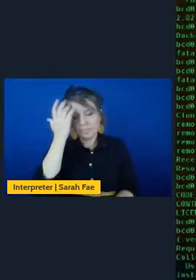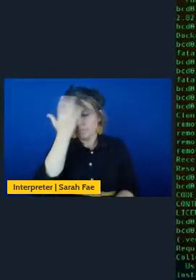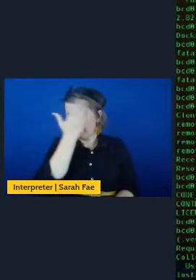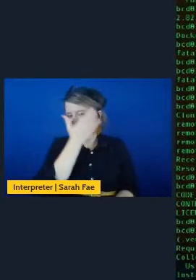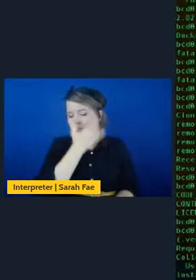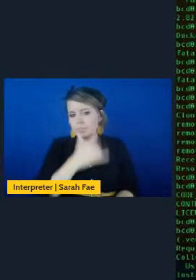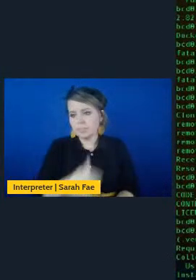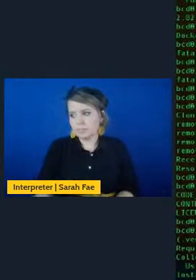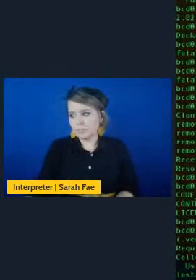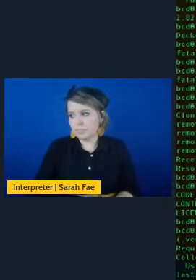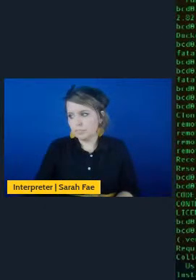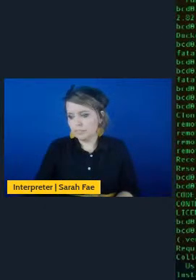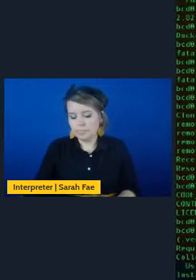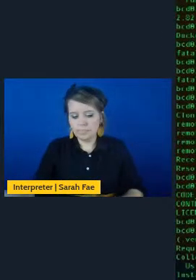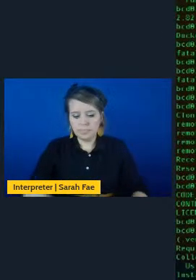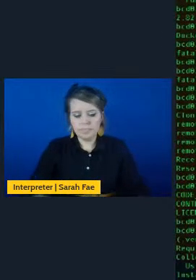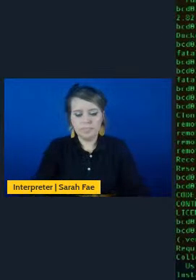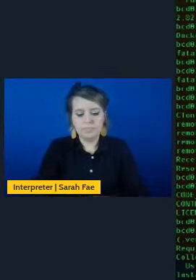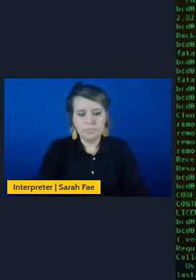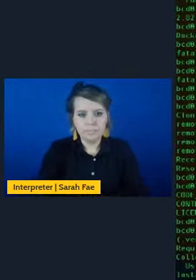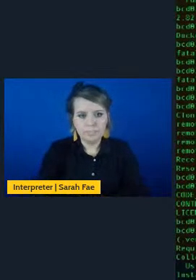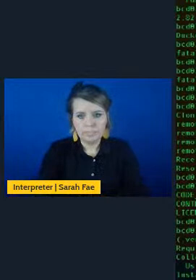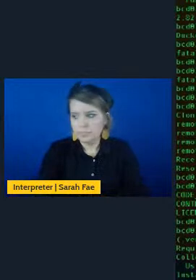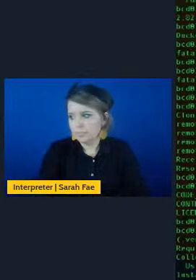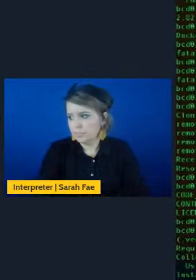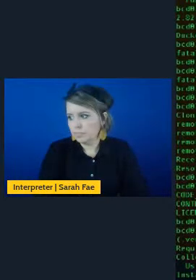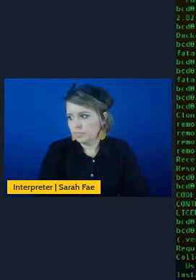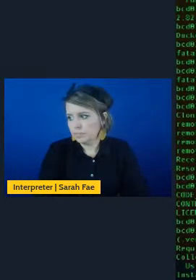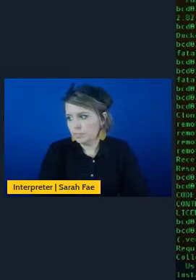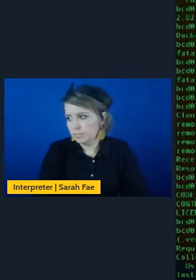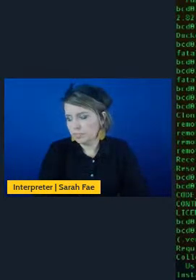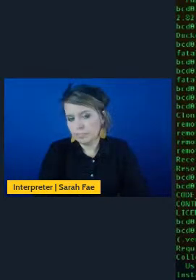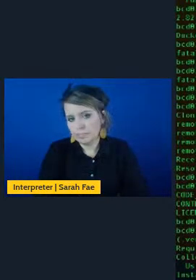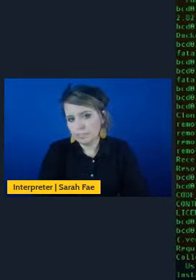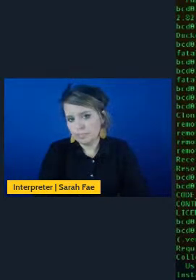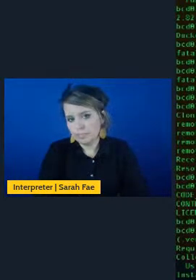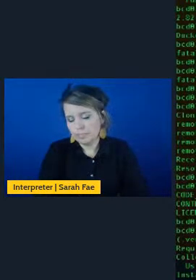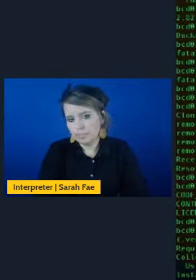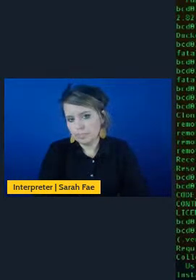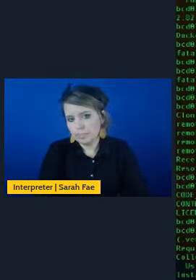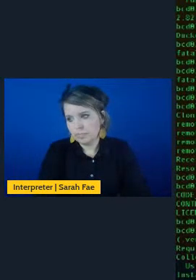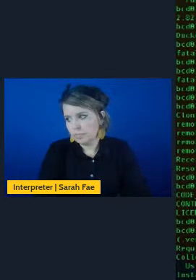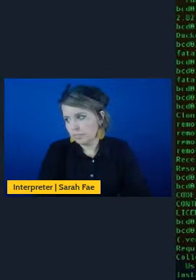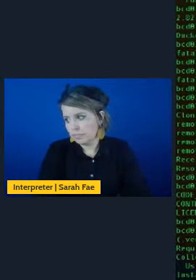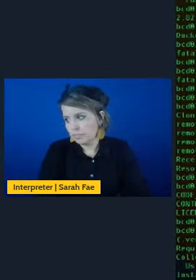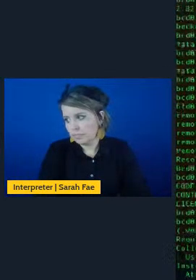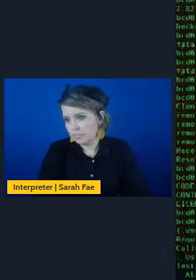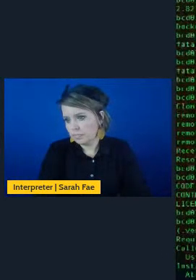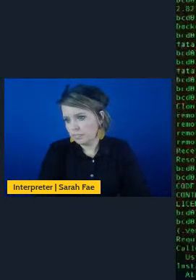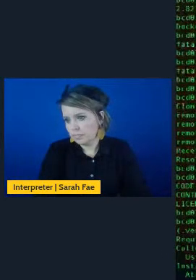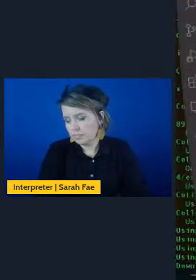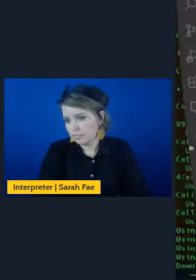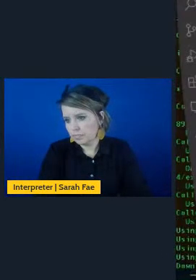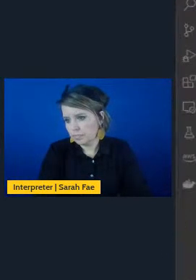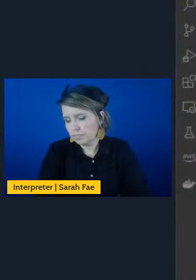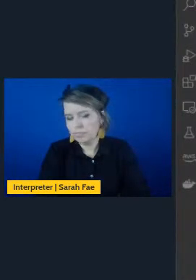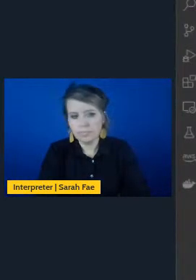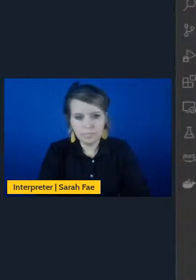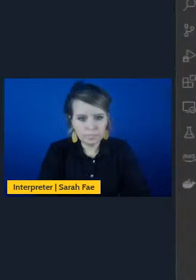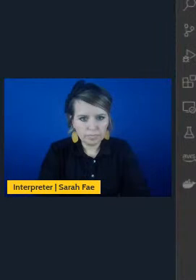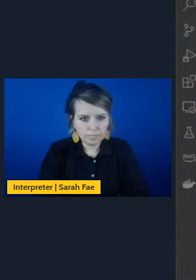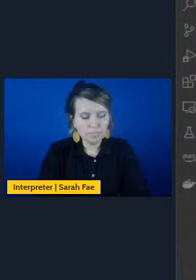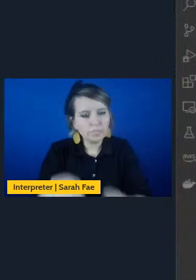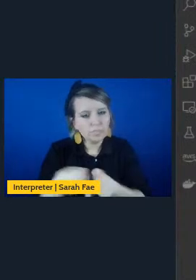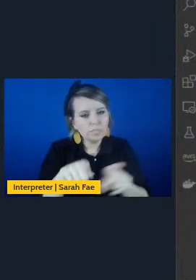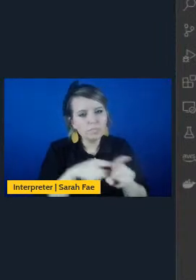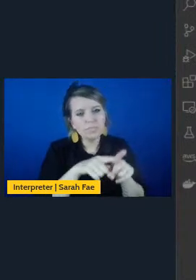that. And then we will also install the requirement. While that is getting